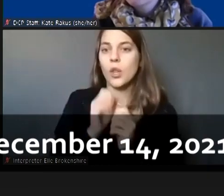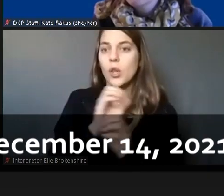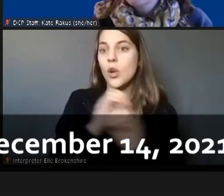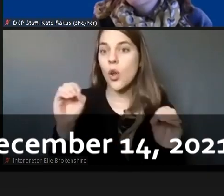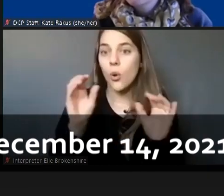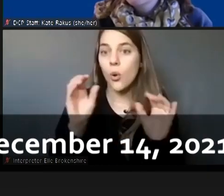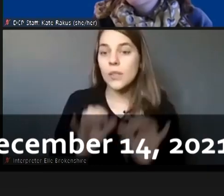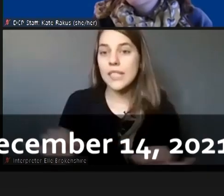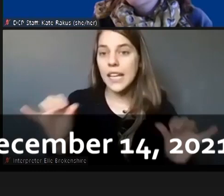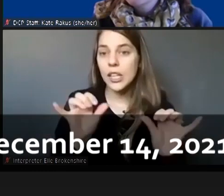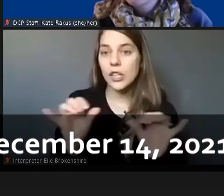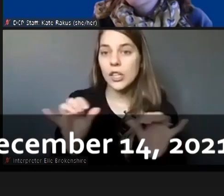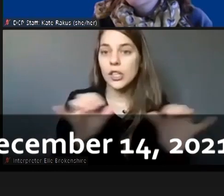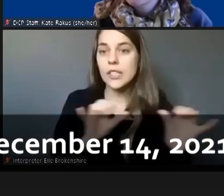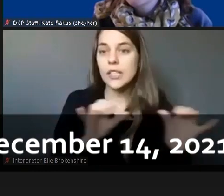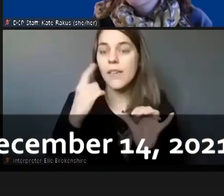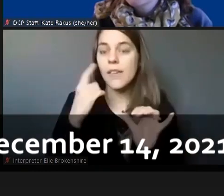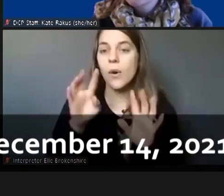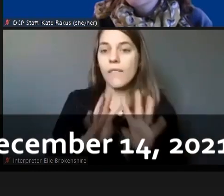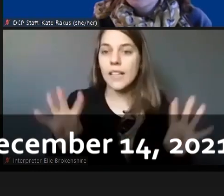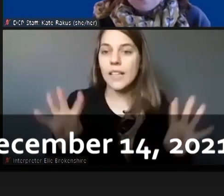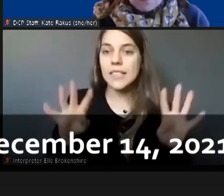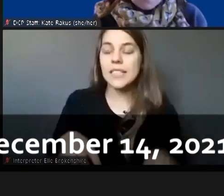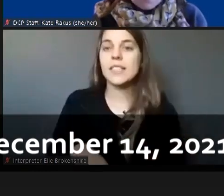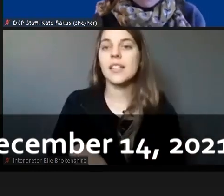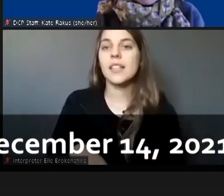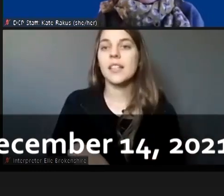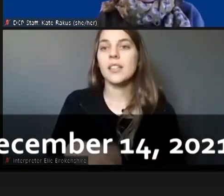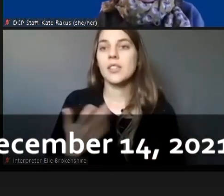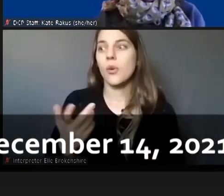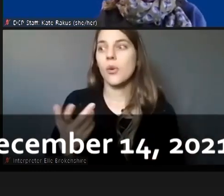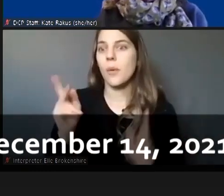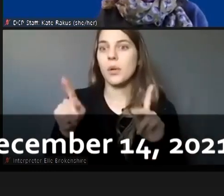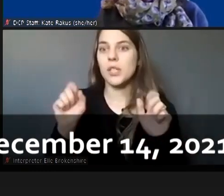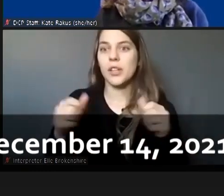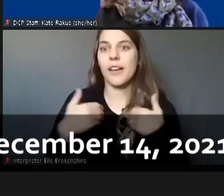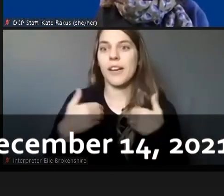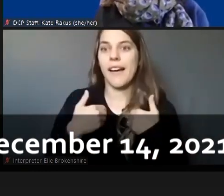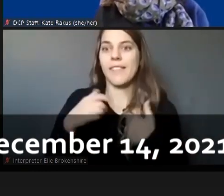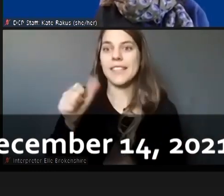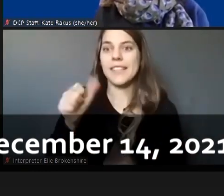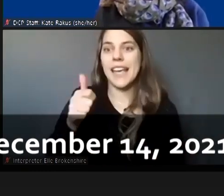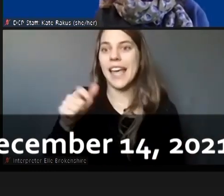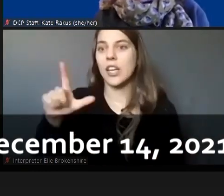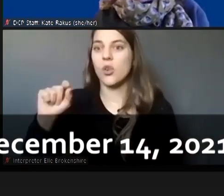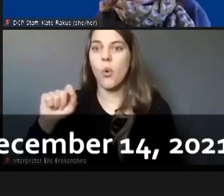or walls. So in theory, somebody could have a 10 or 20 foot wall. all right.